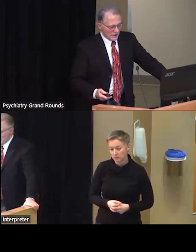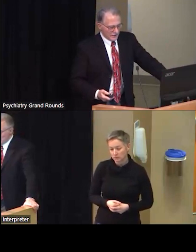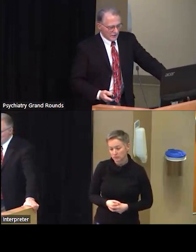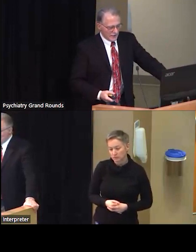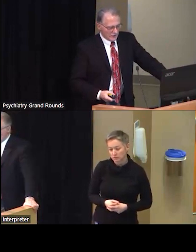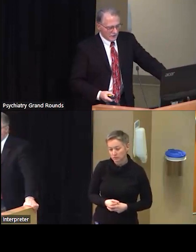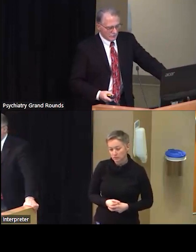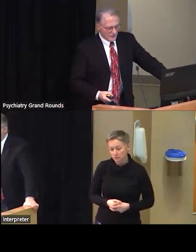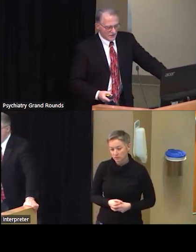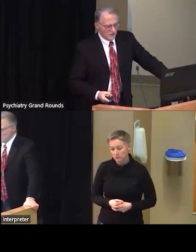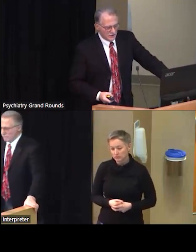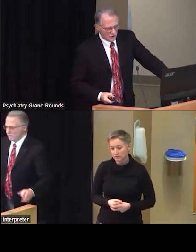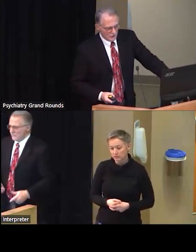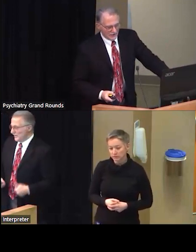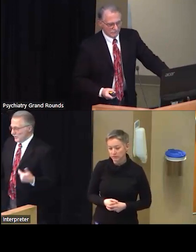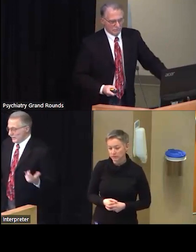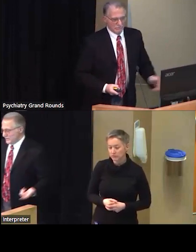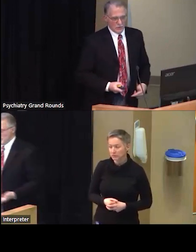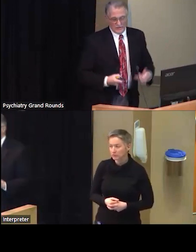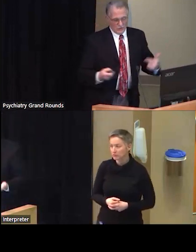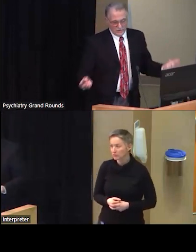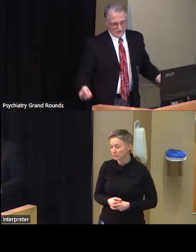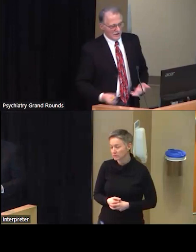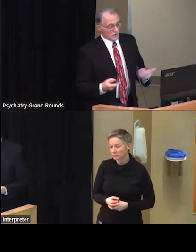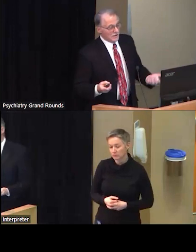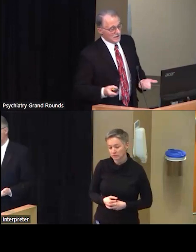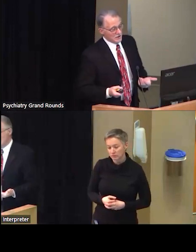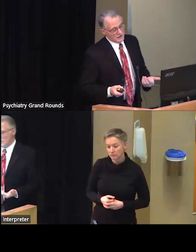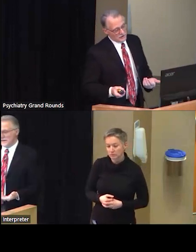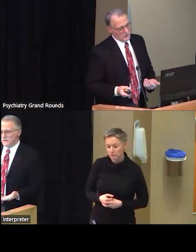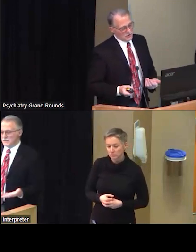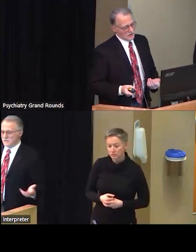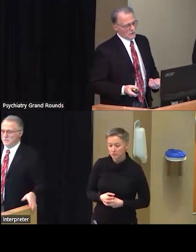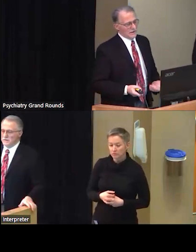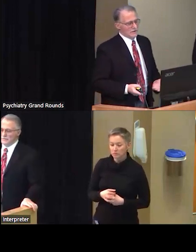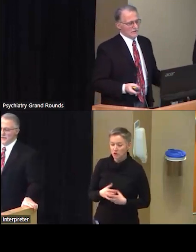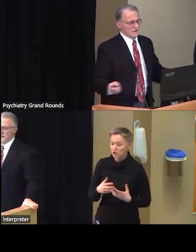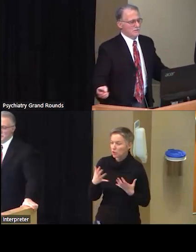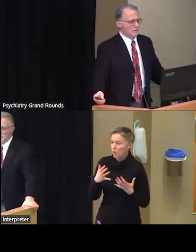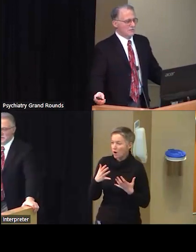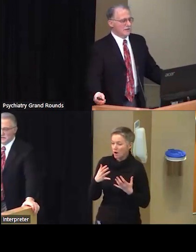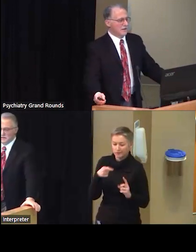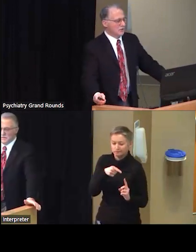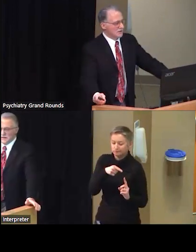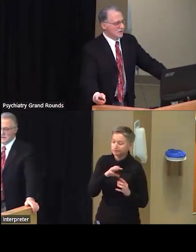So looking at a lot of the things in the literature about what are some of these organizational contributions to burnout? These are